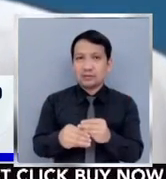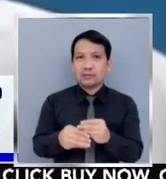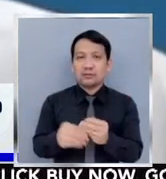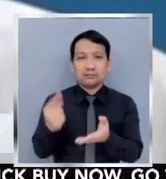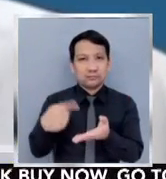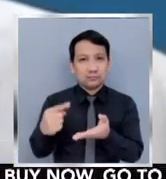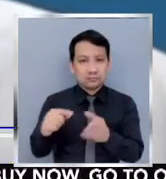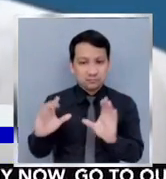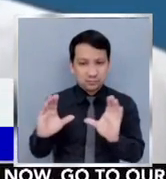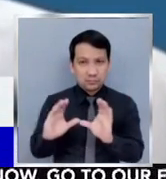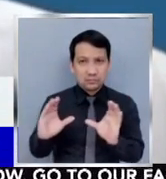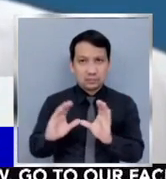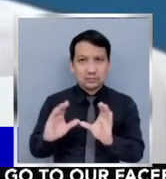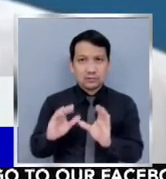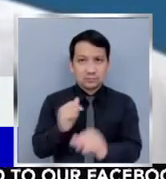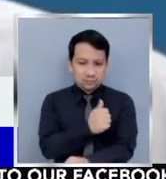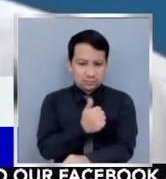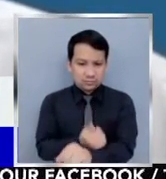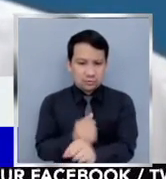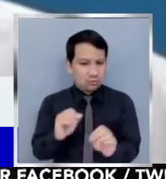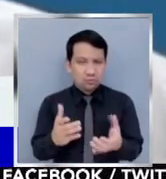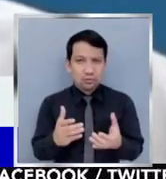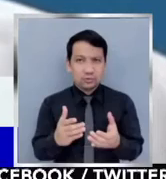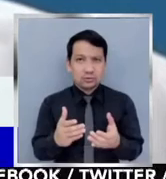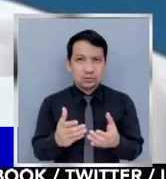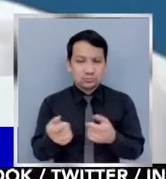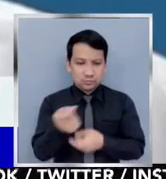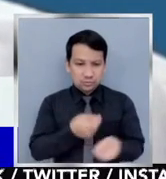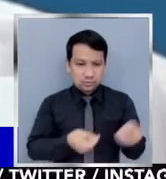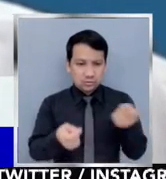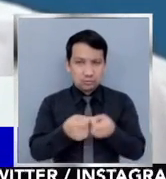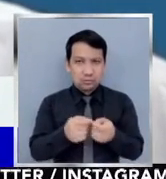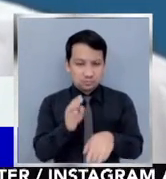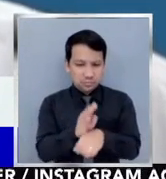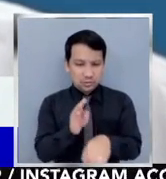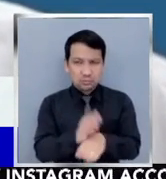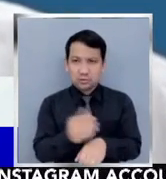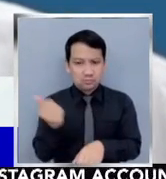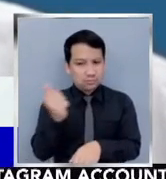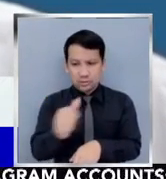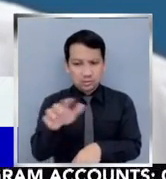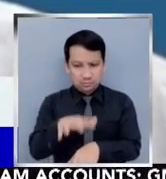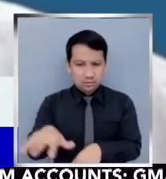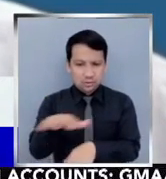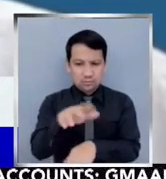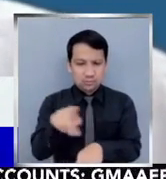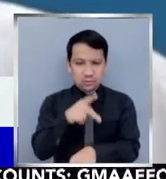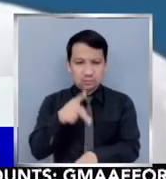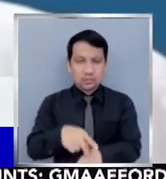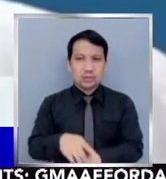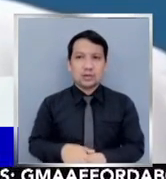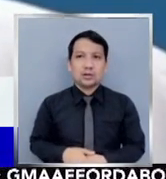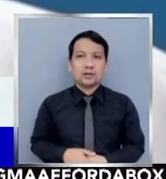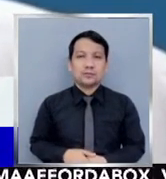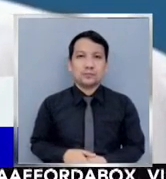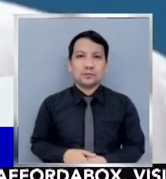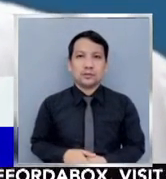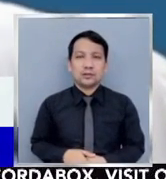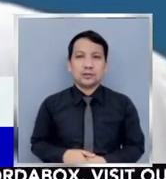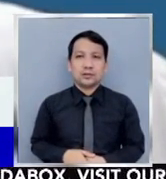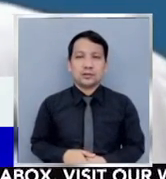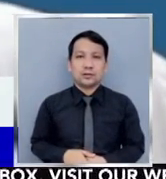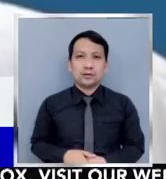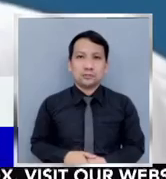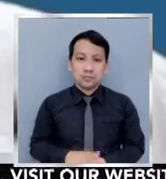of authority to transact insurance business anywhere in the Philippines by the insurance commissioner shall be